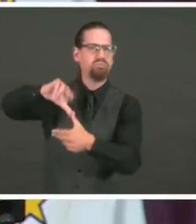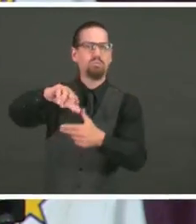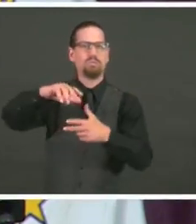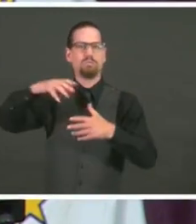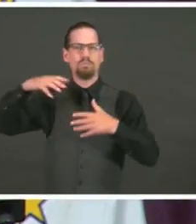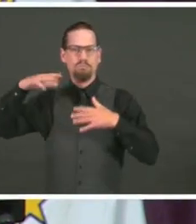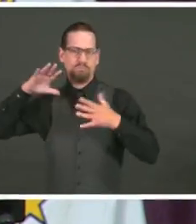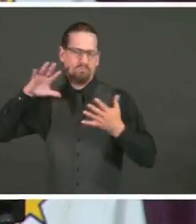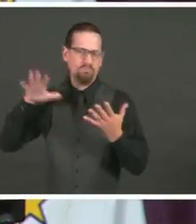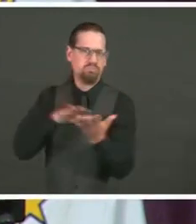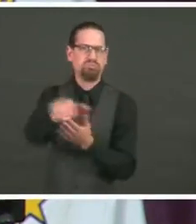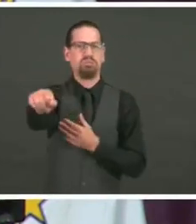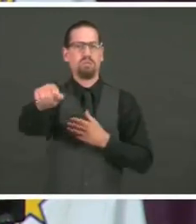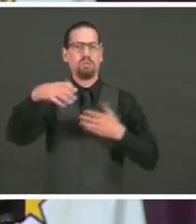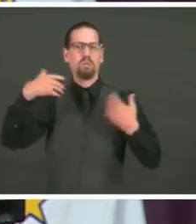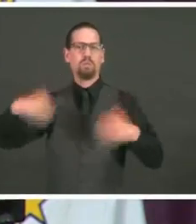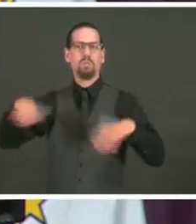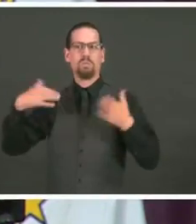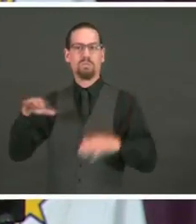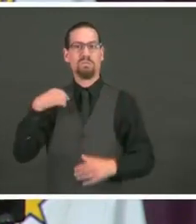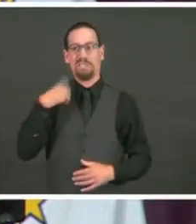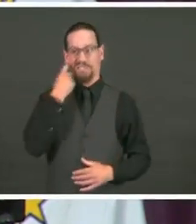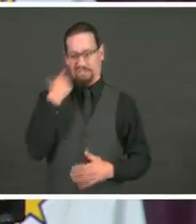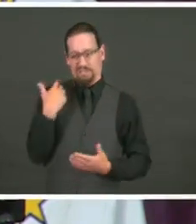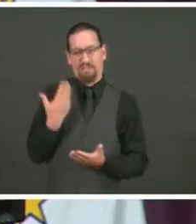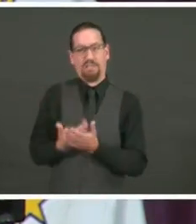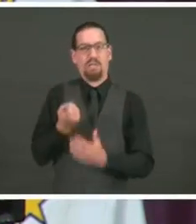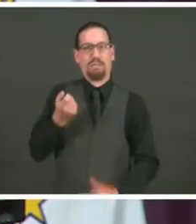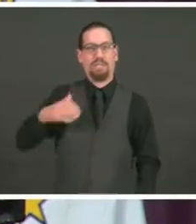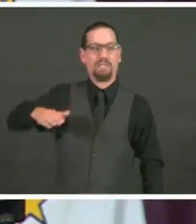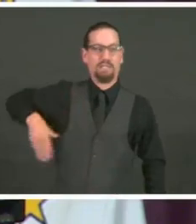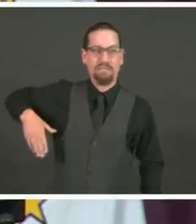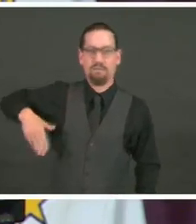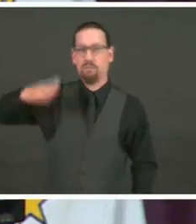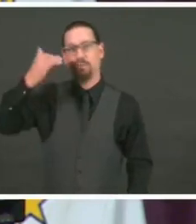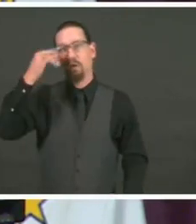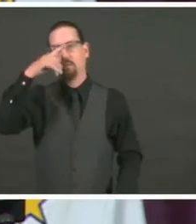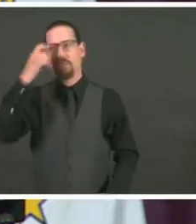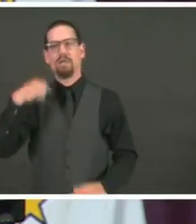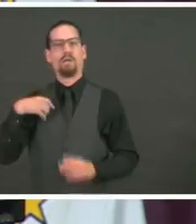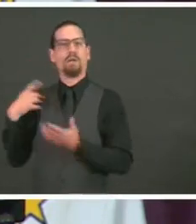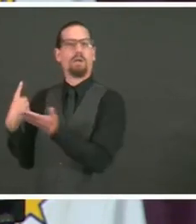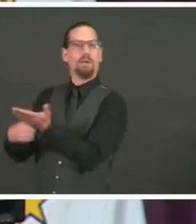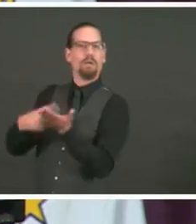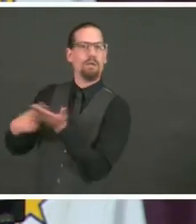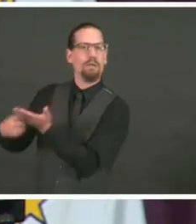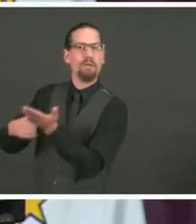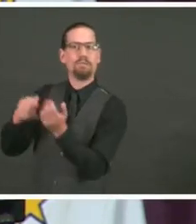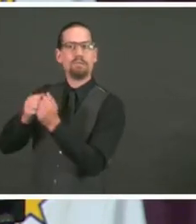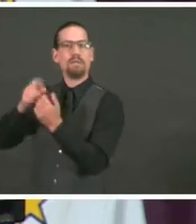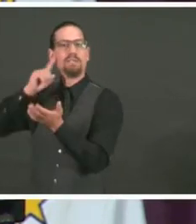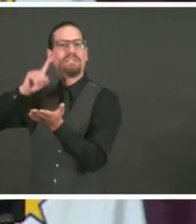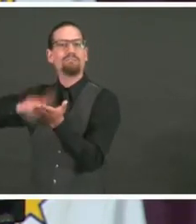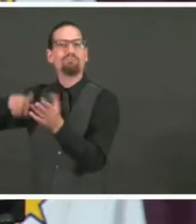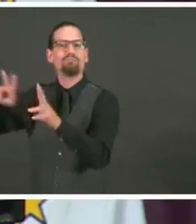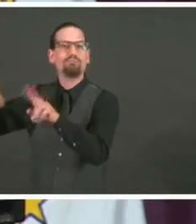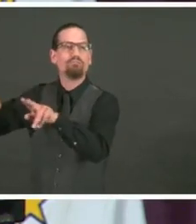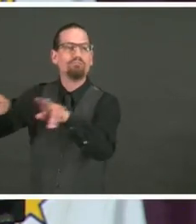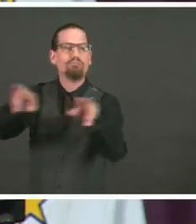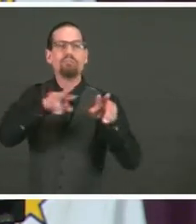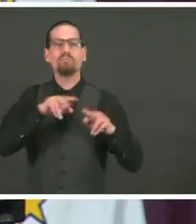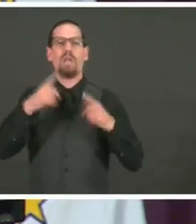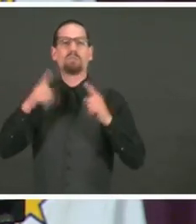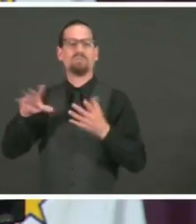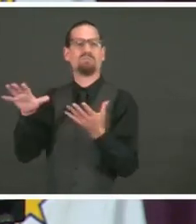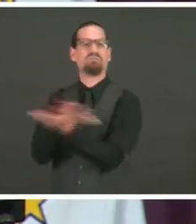A bit late today, and I apologize, I've just been out and about surveying some of the damage and talking to folks who have had damage